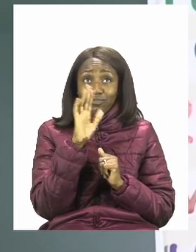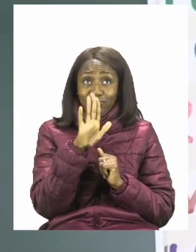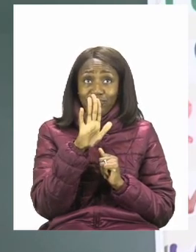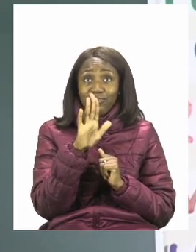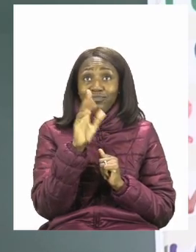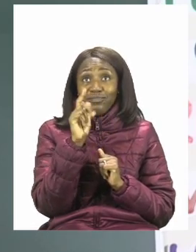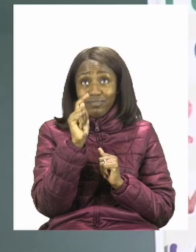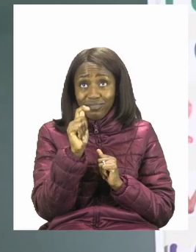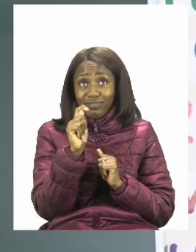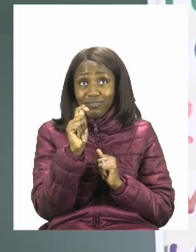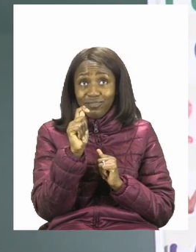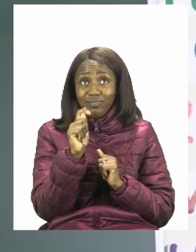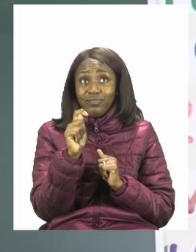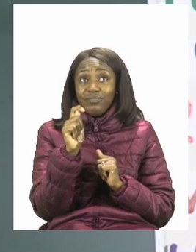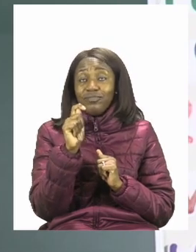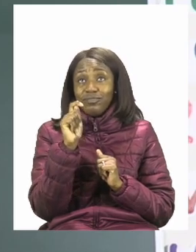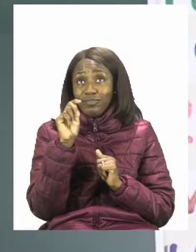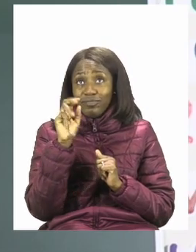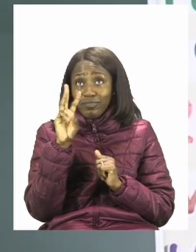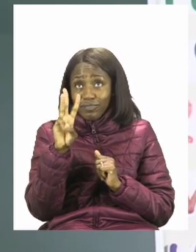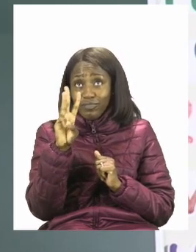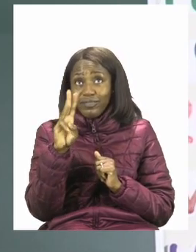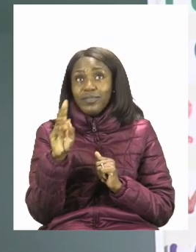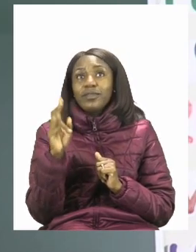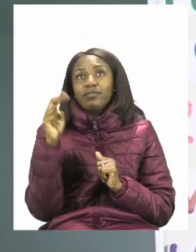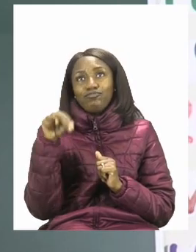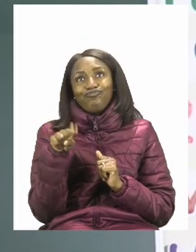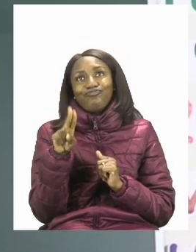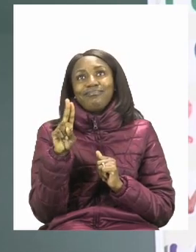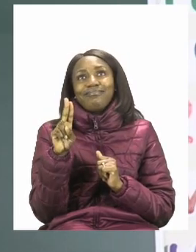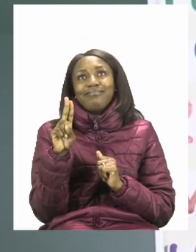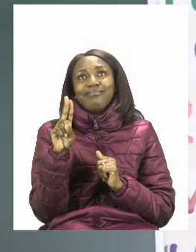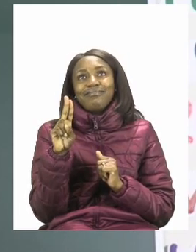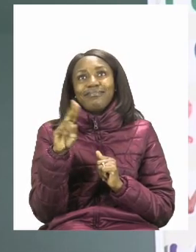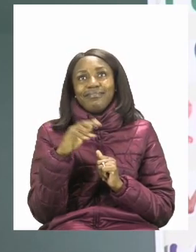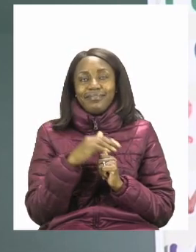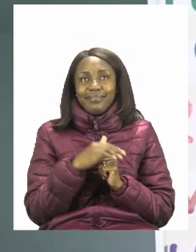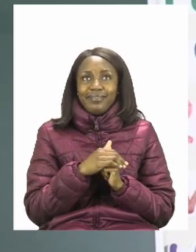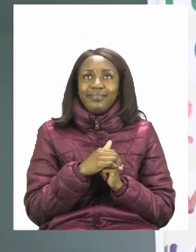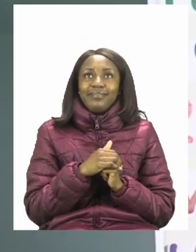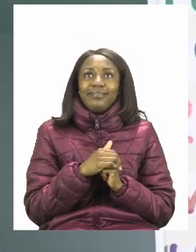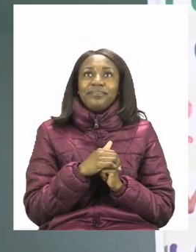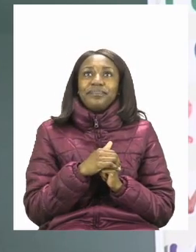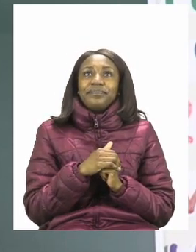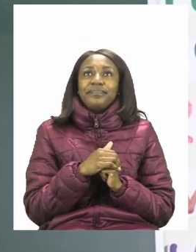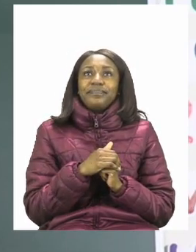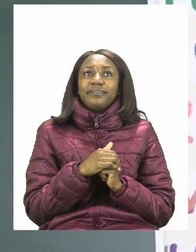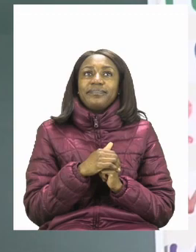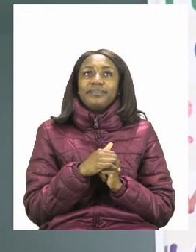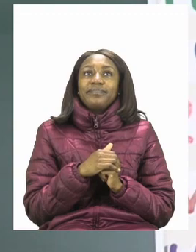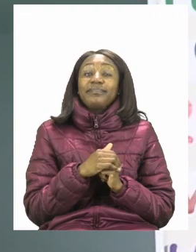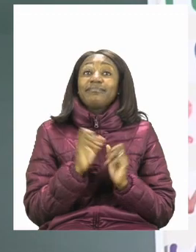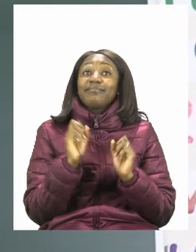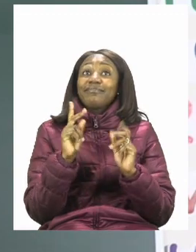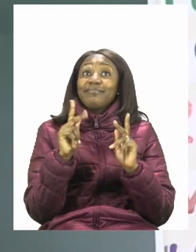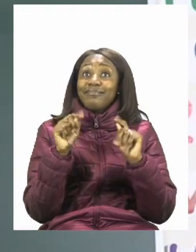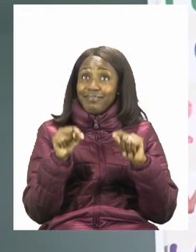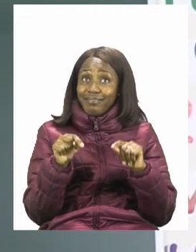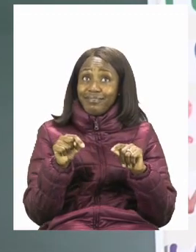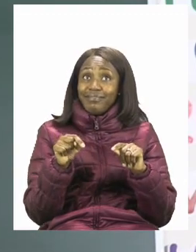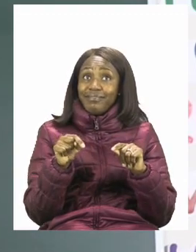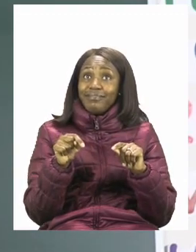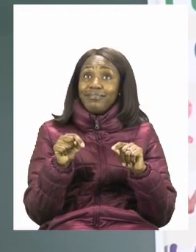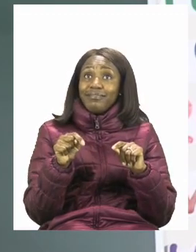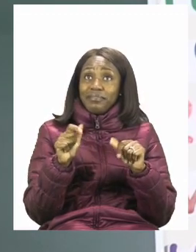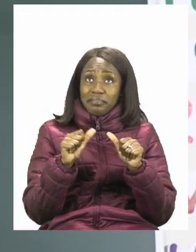5 tens, and 3 units. Okay, now we can do